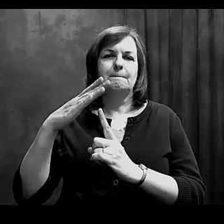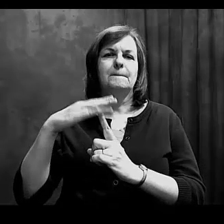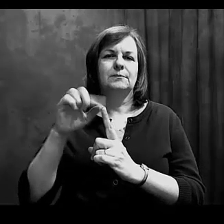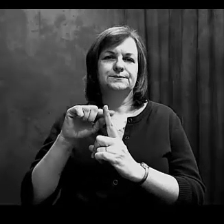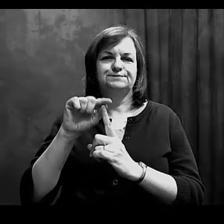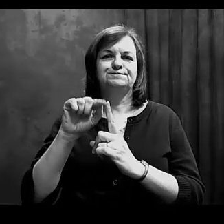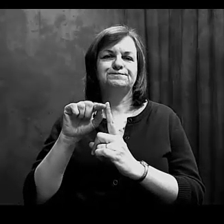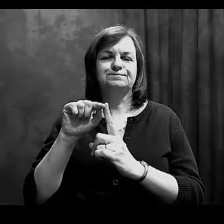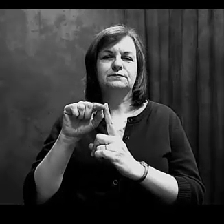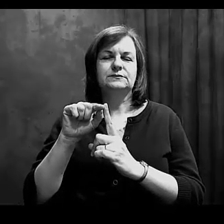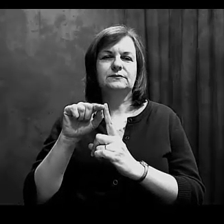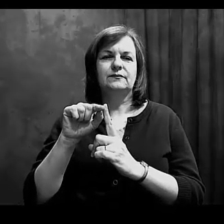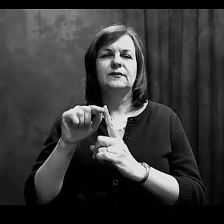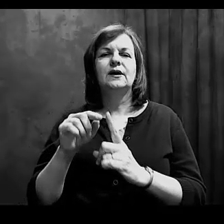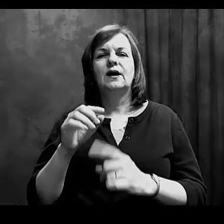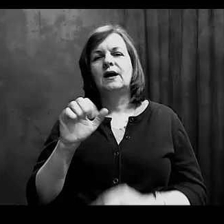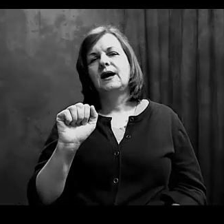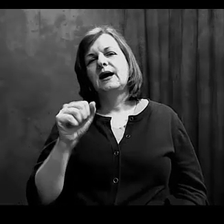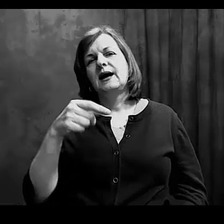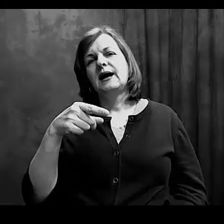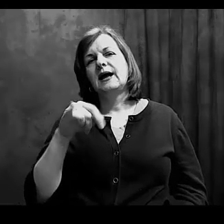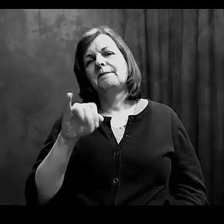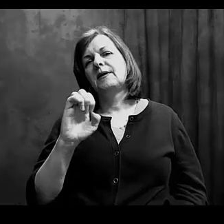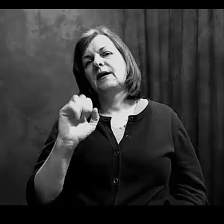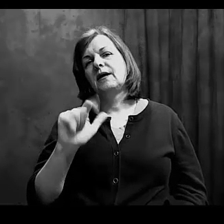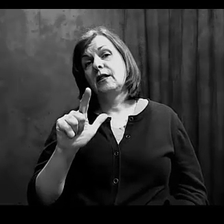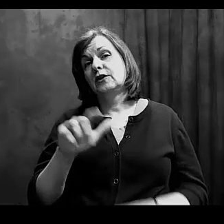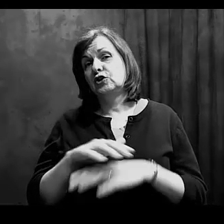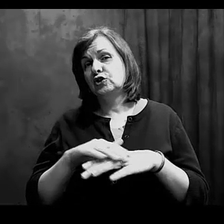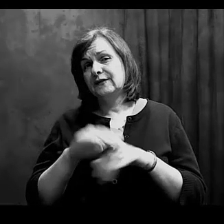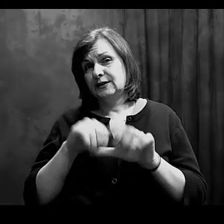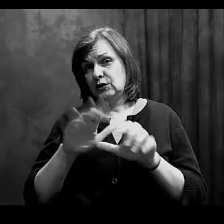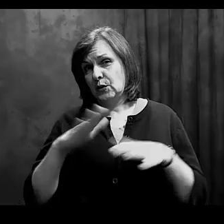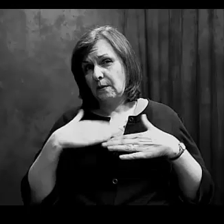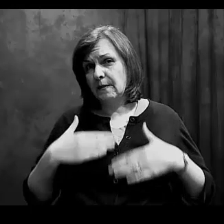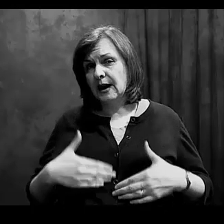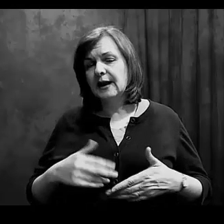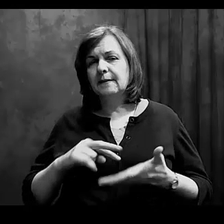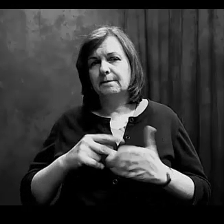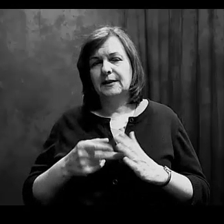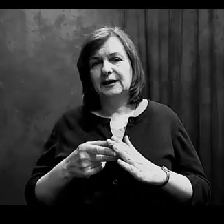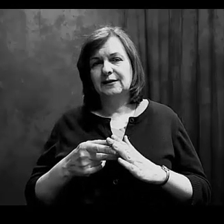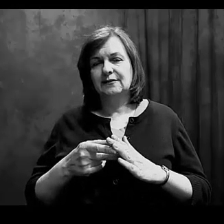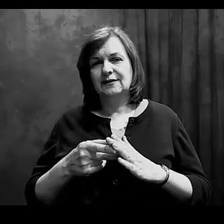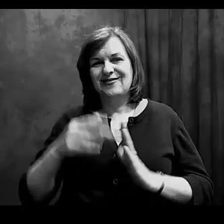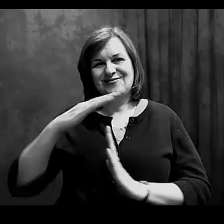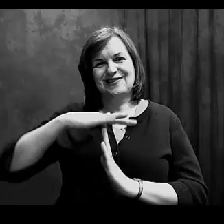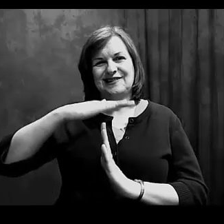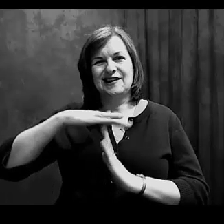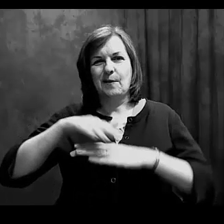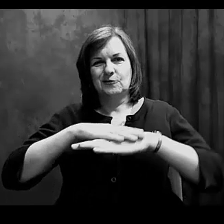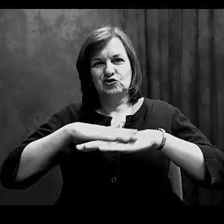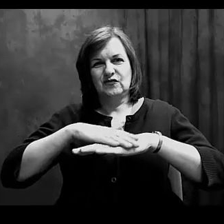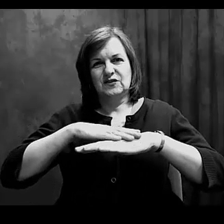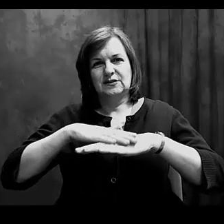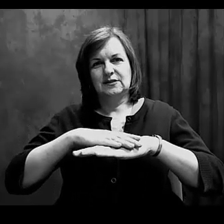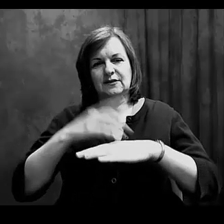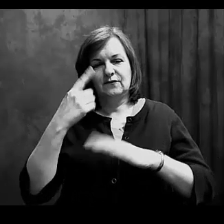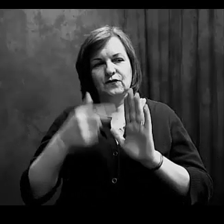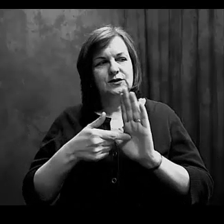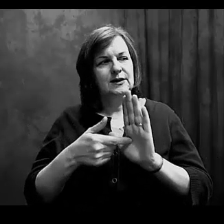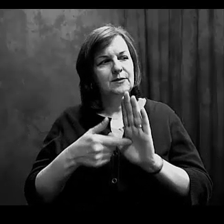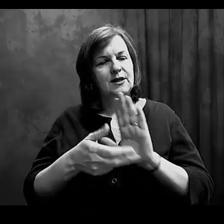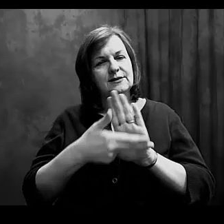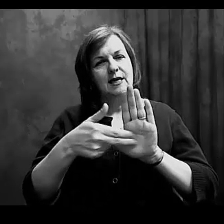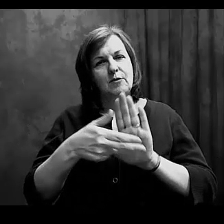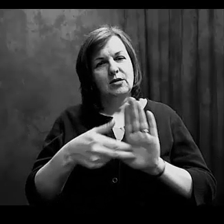At the top. So when we talk about apical surfaces, we talk about surfaces, the top surface. So